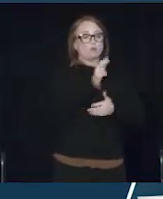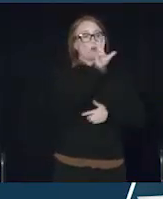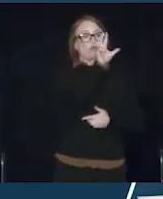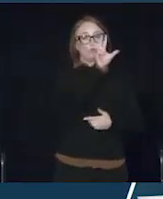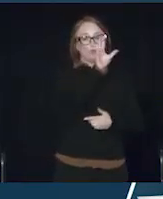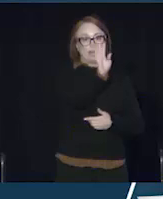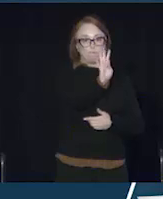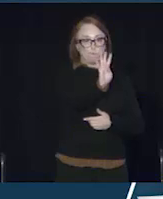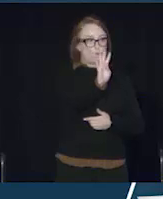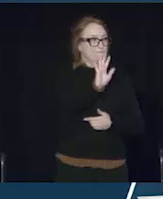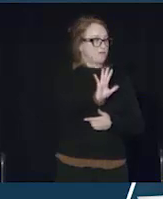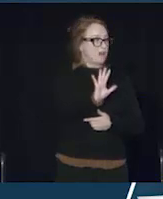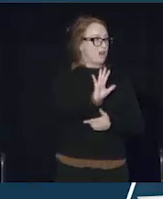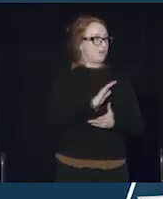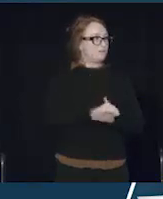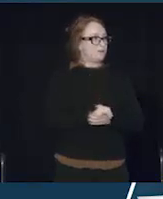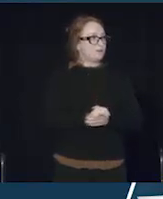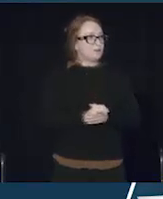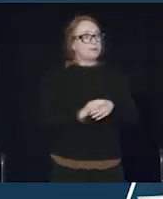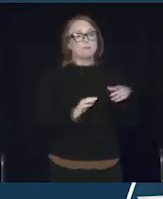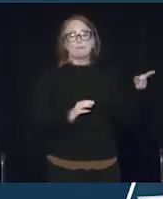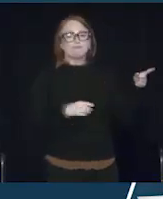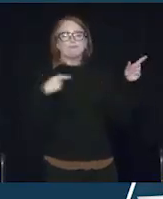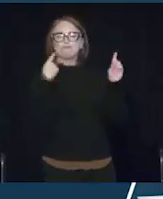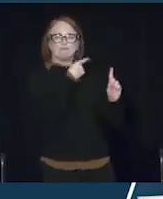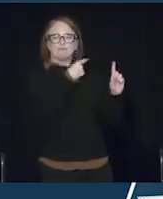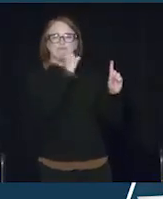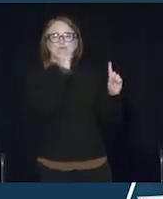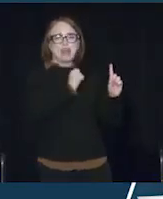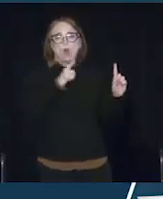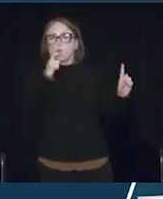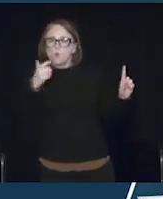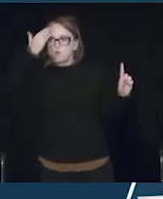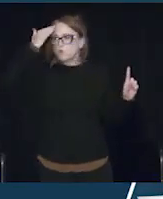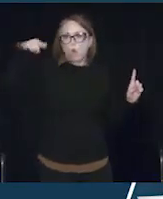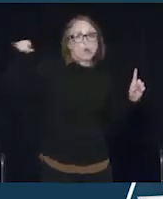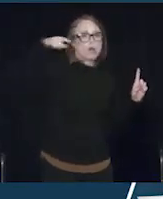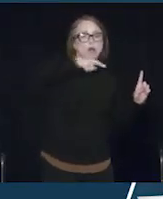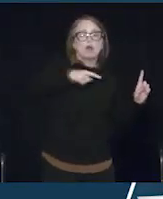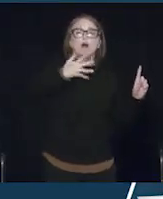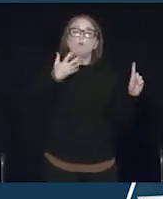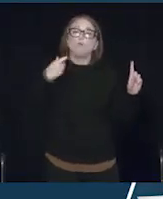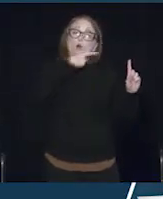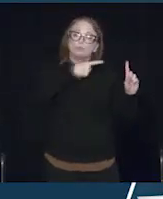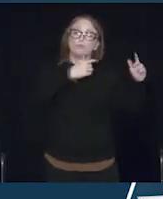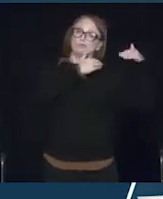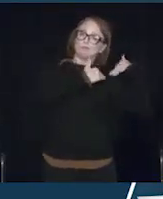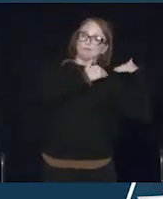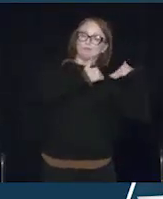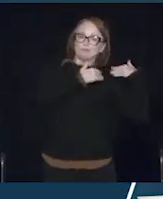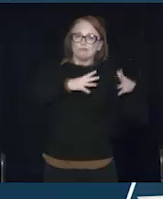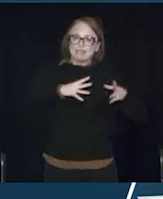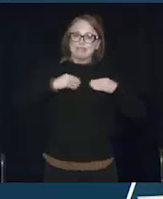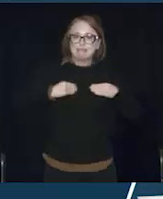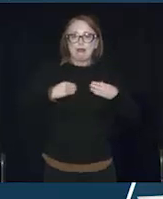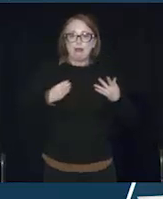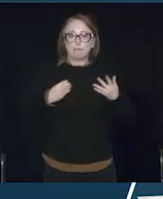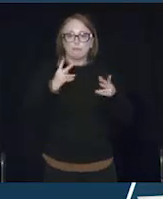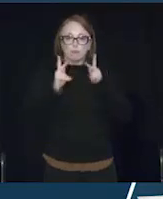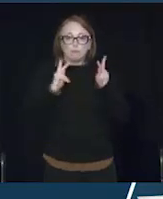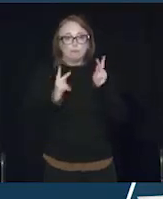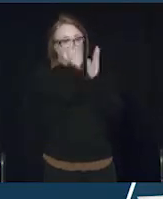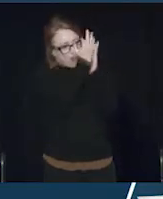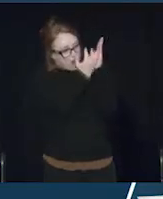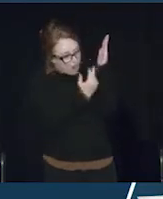It's not knowing anybody. It's taking accountability to get these individuals off the wait